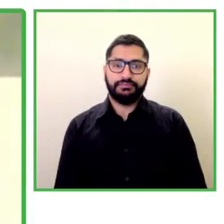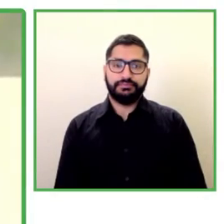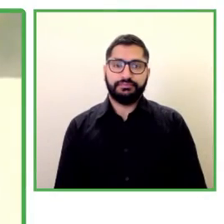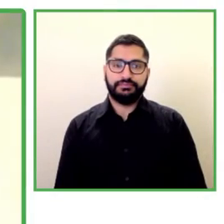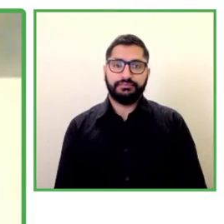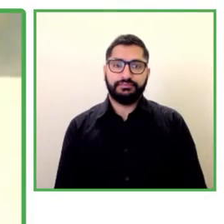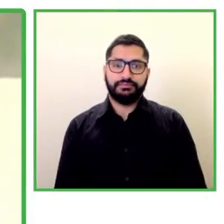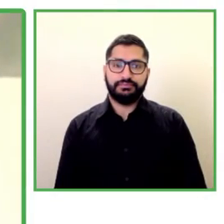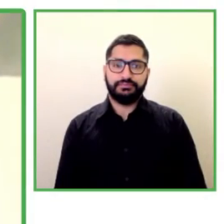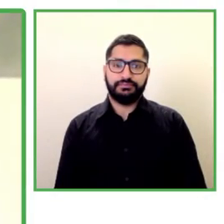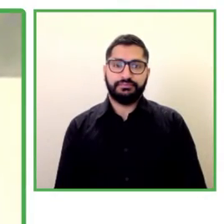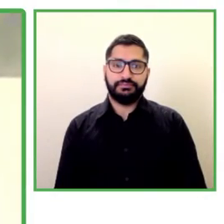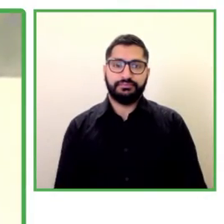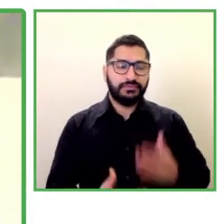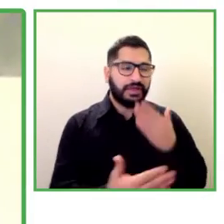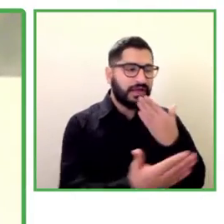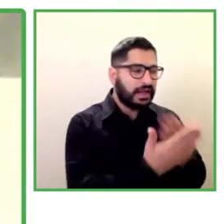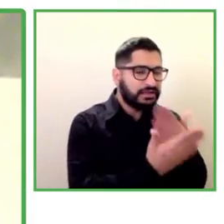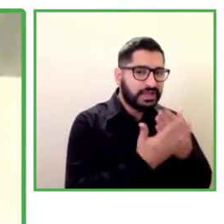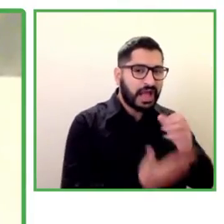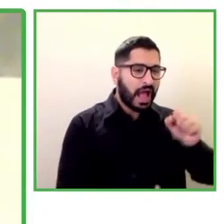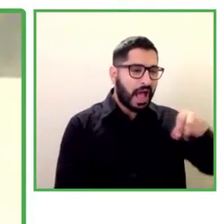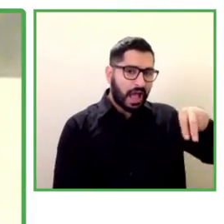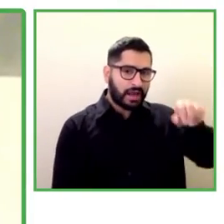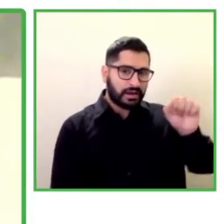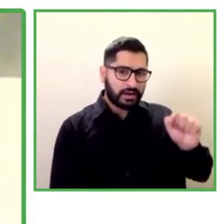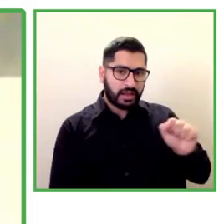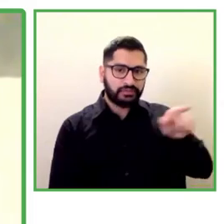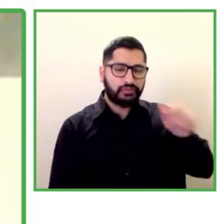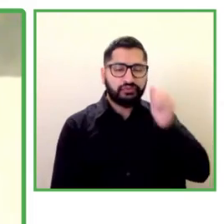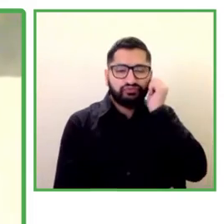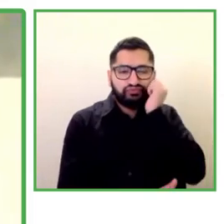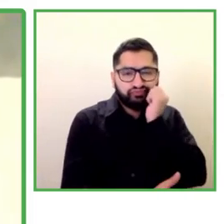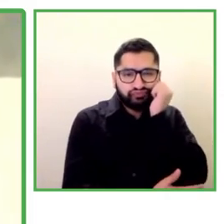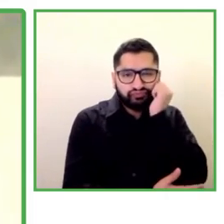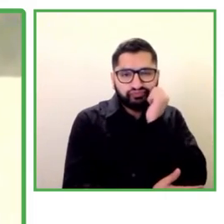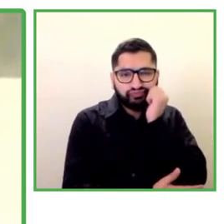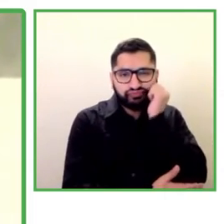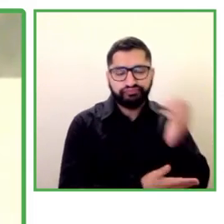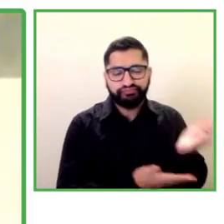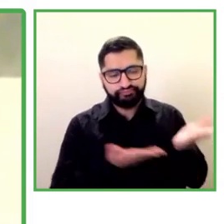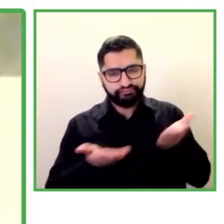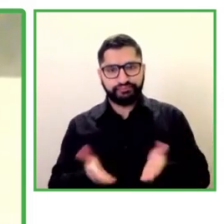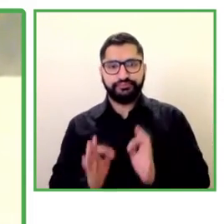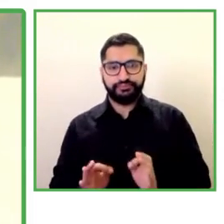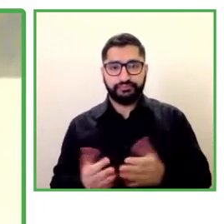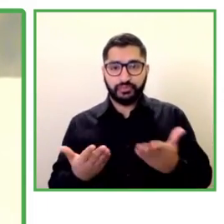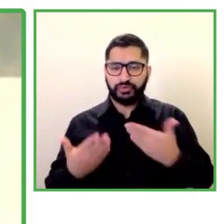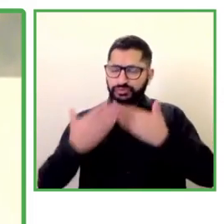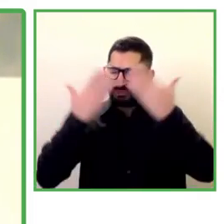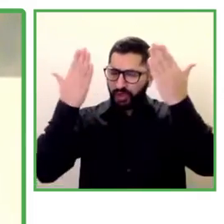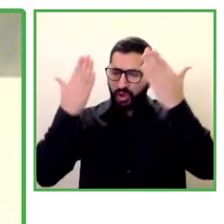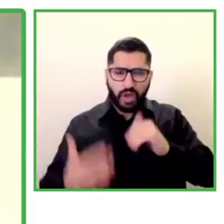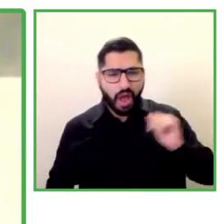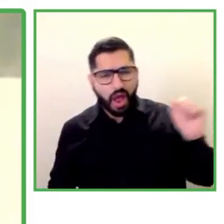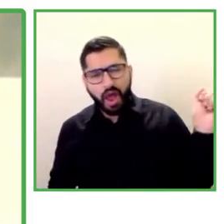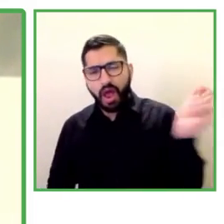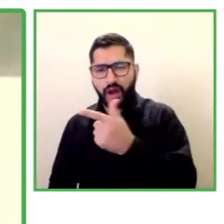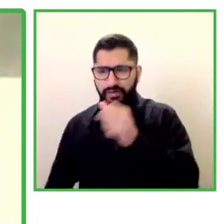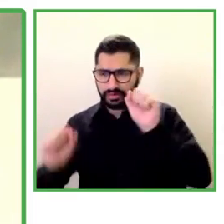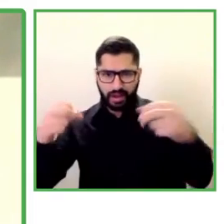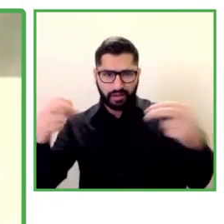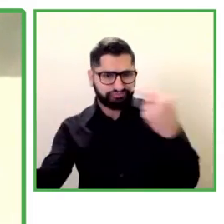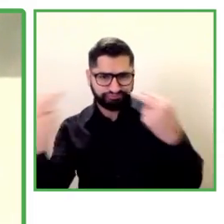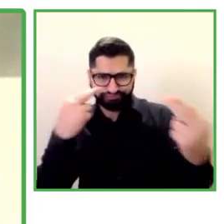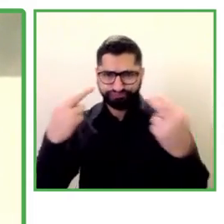Muchas gracias, Ana, por... Thank you so much, Ana, for your warm welcome, that nice introduction. Greetings to everyone